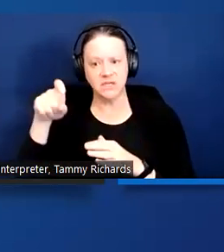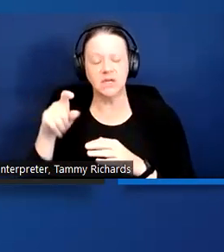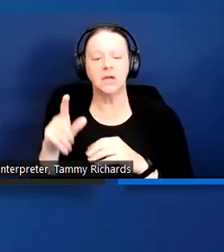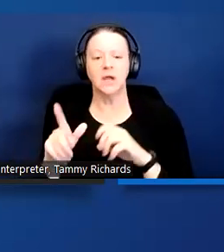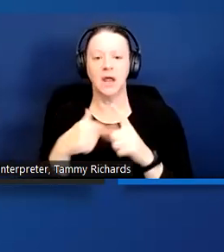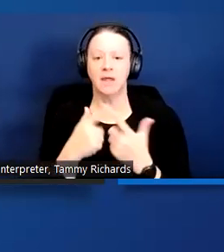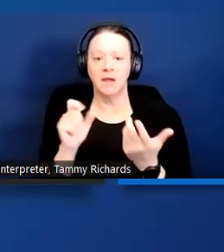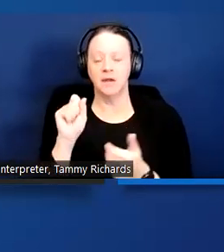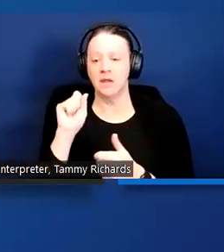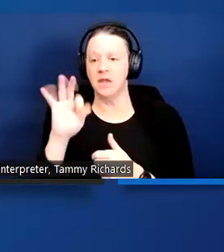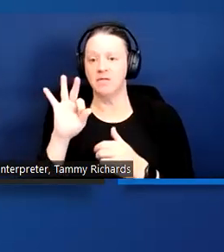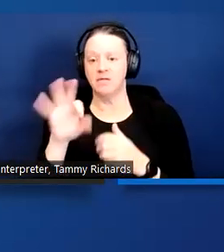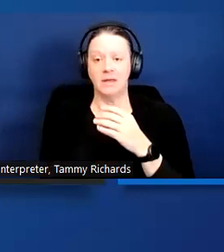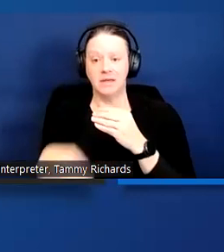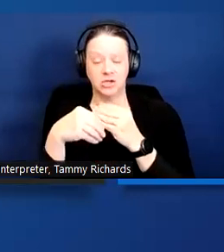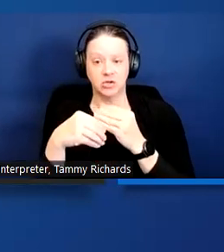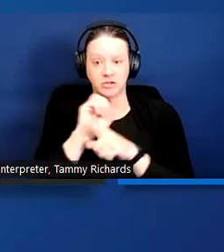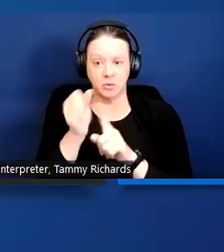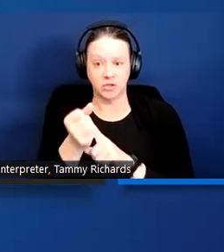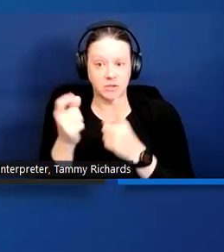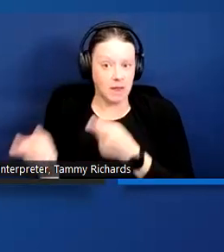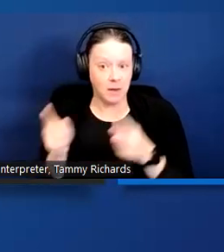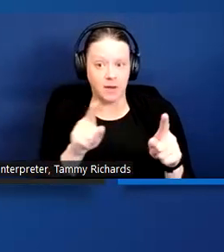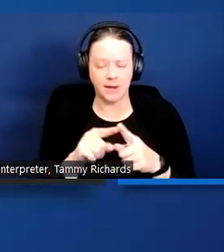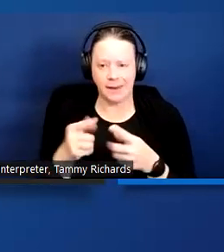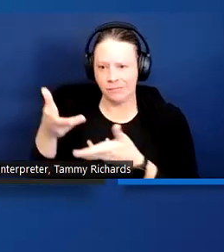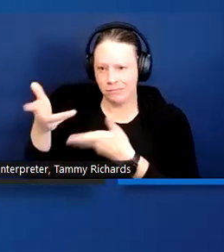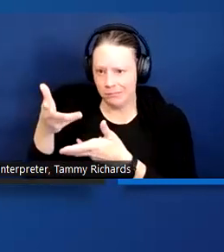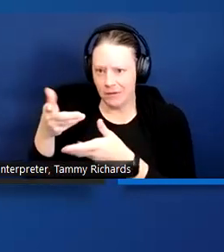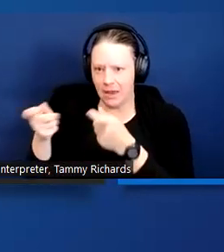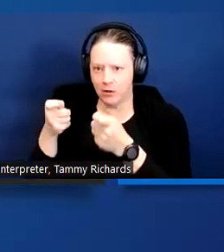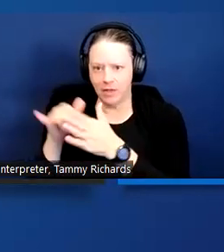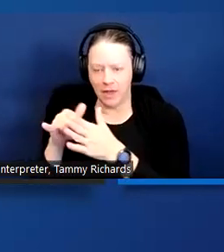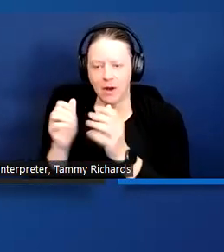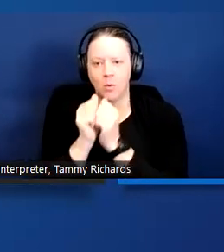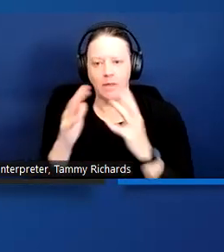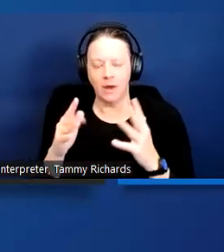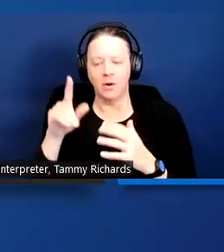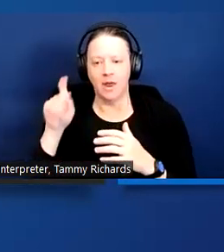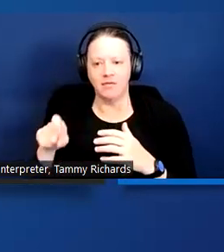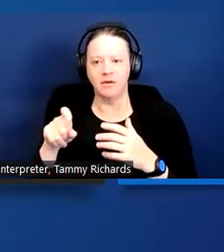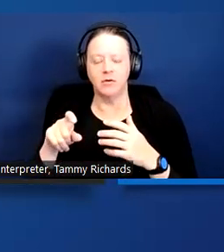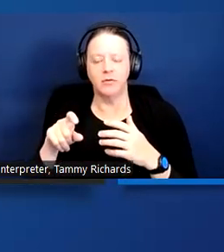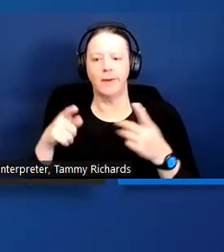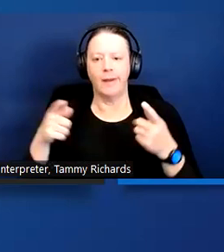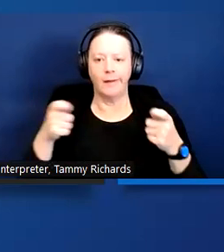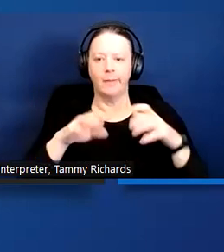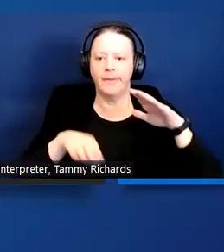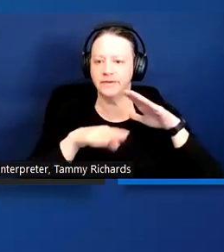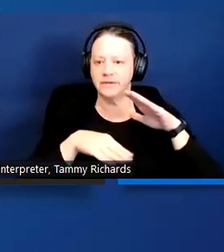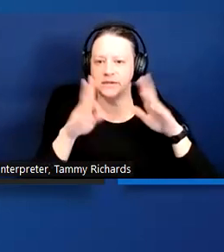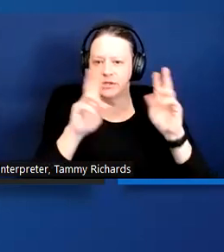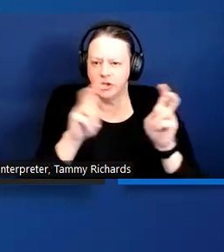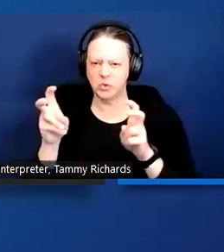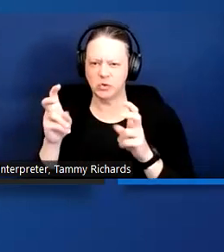if further cases come up, I'll be able to handle those without having to handle basic issues like